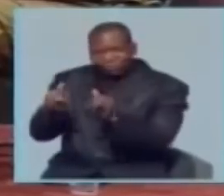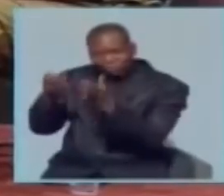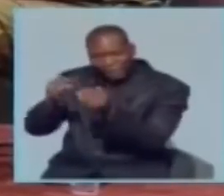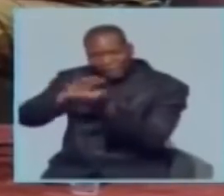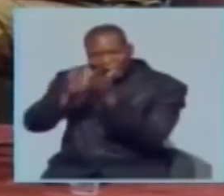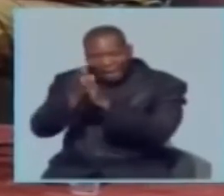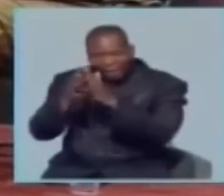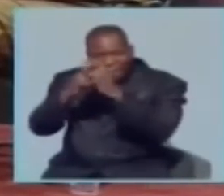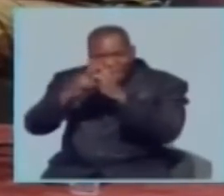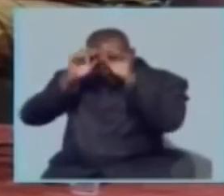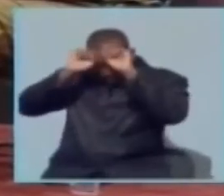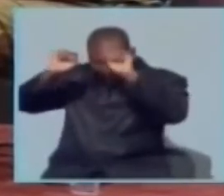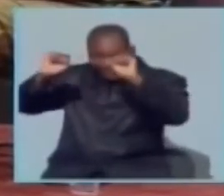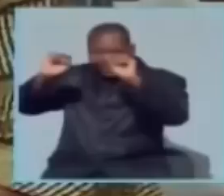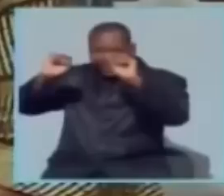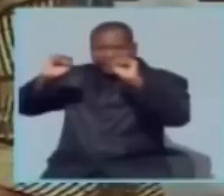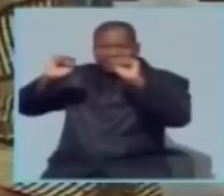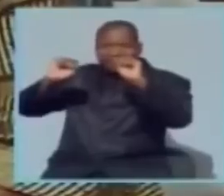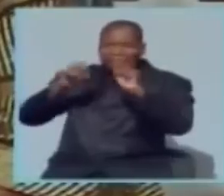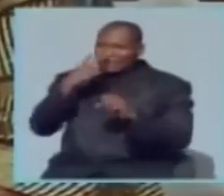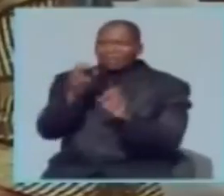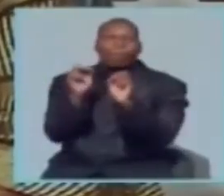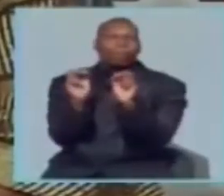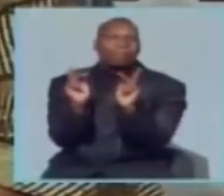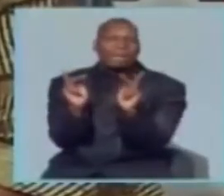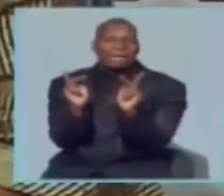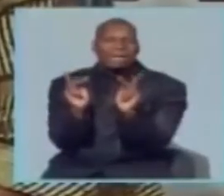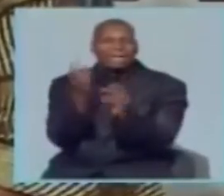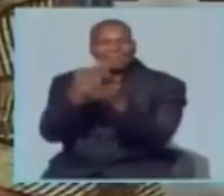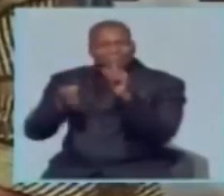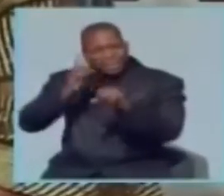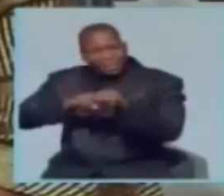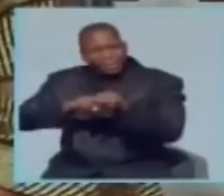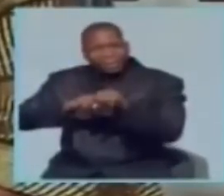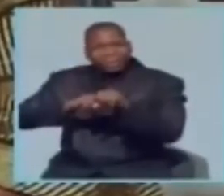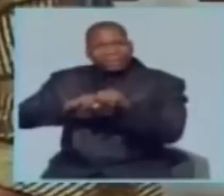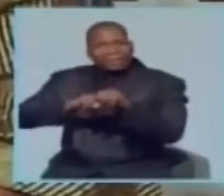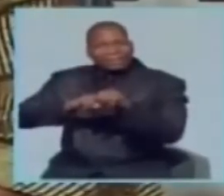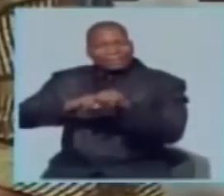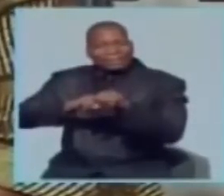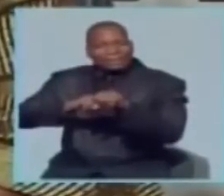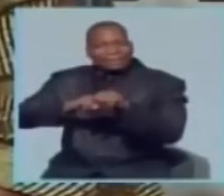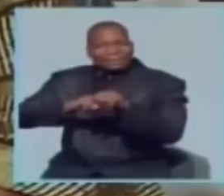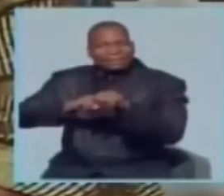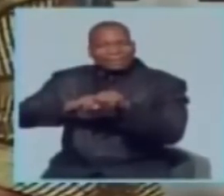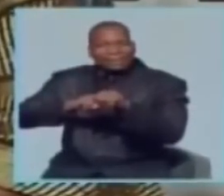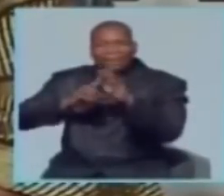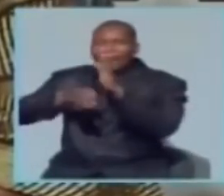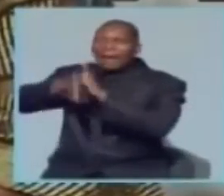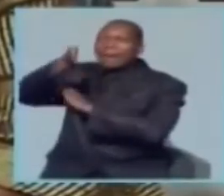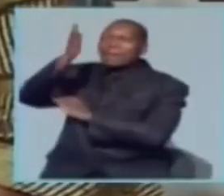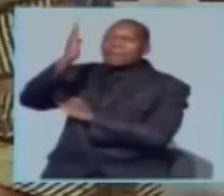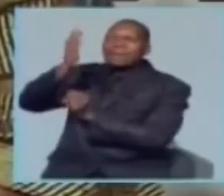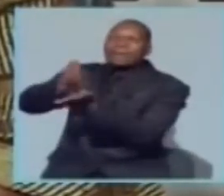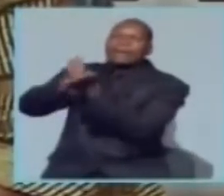He still sees it fit to say at the end of the day, sometimes we do have to ask for God's